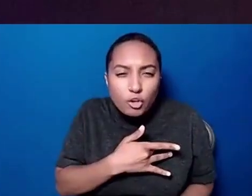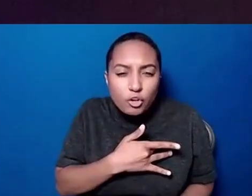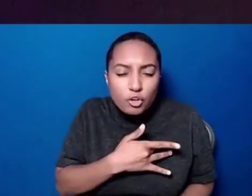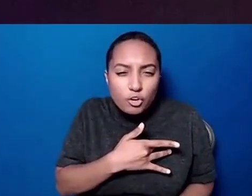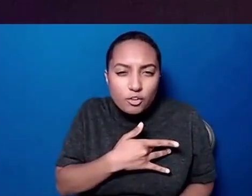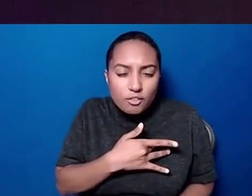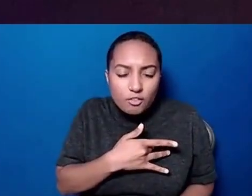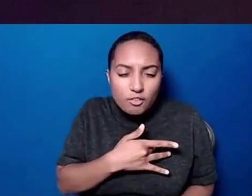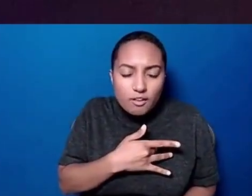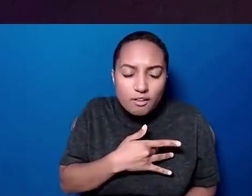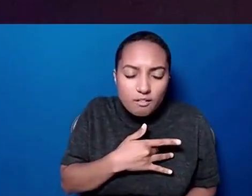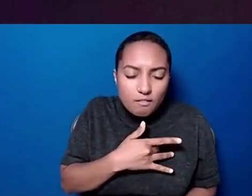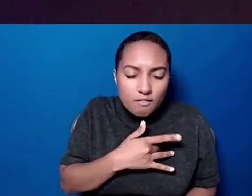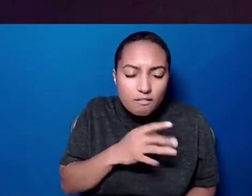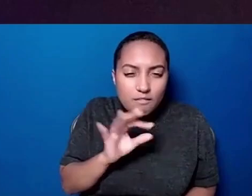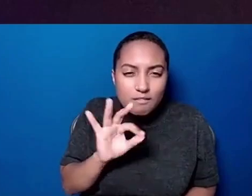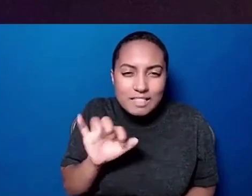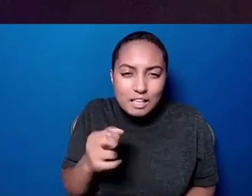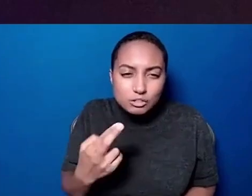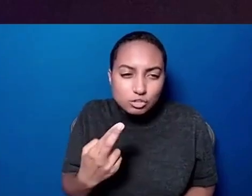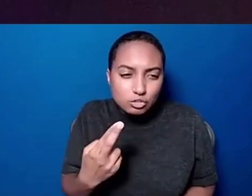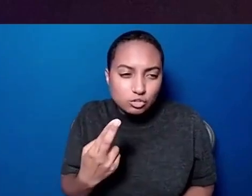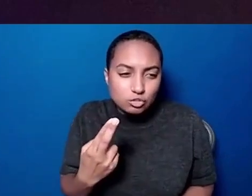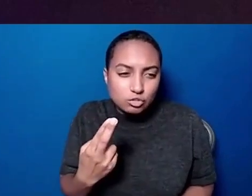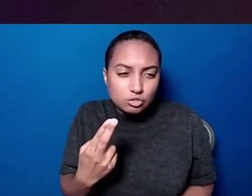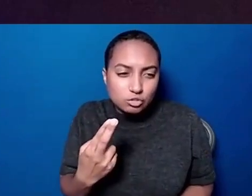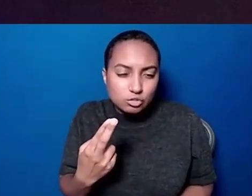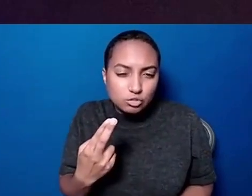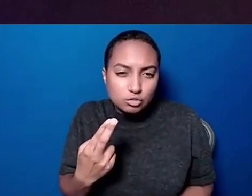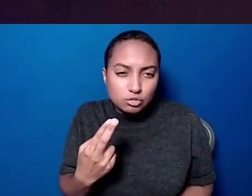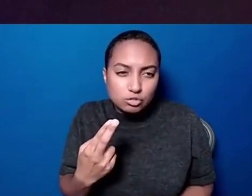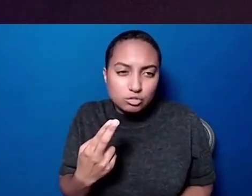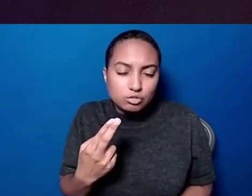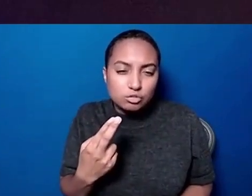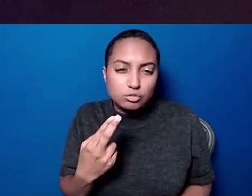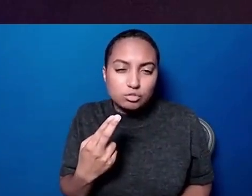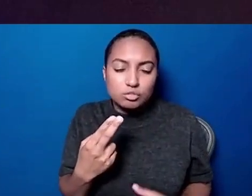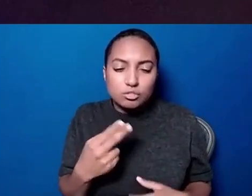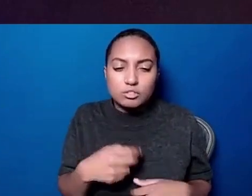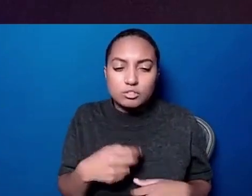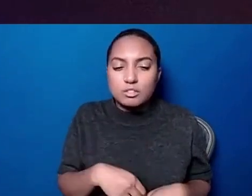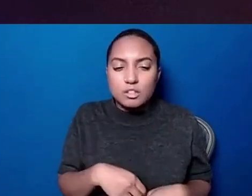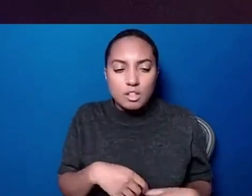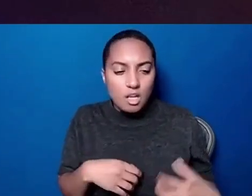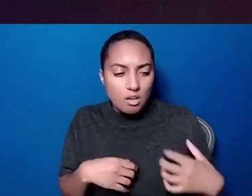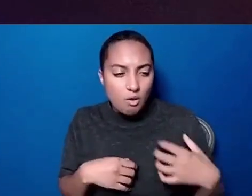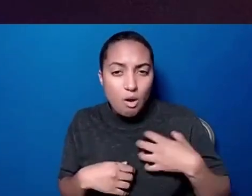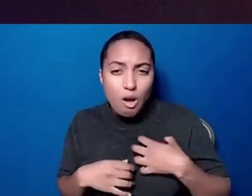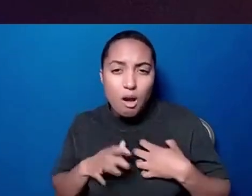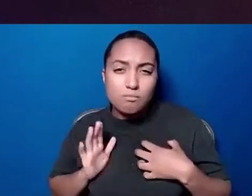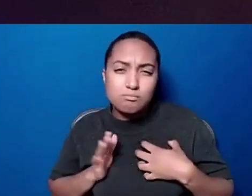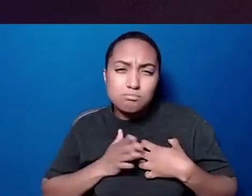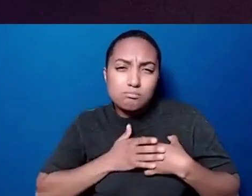flesh, flesh, skin over flesh, skin over flesh, flesh over bone, your